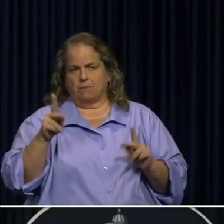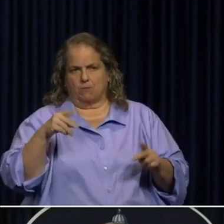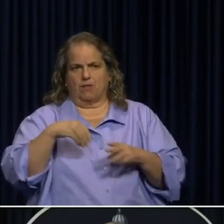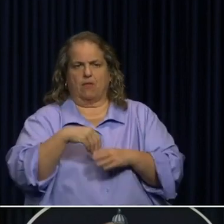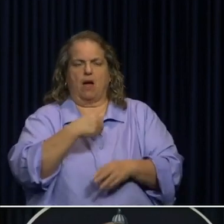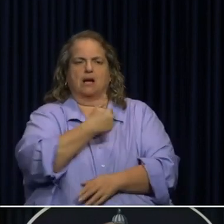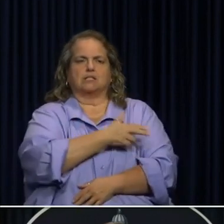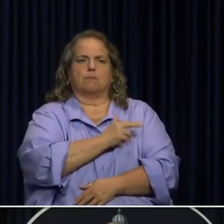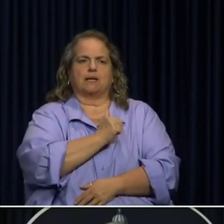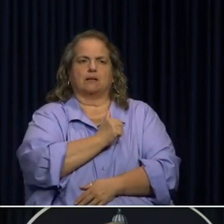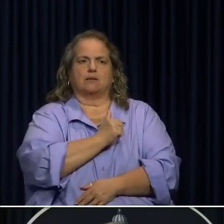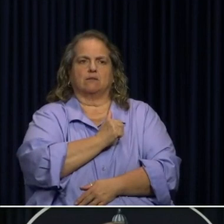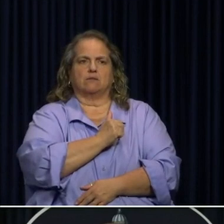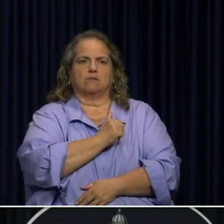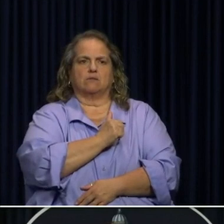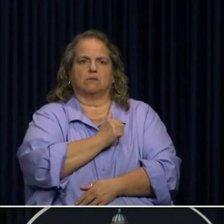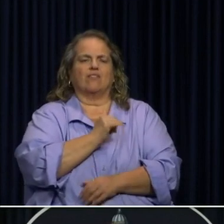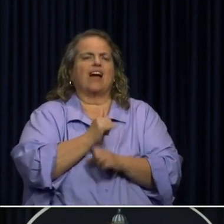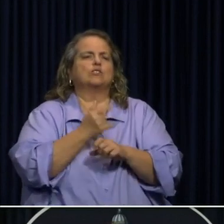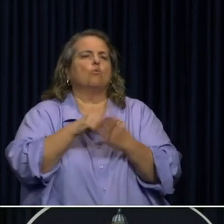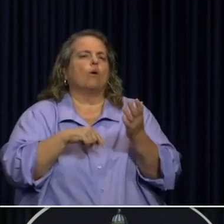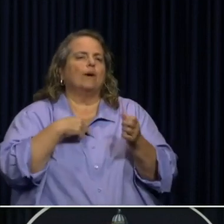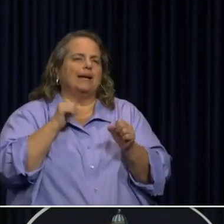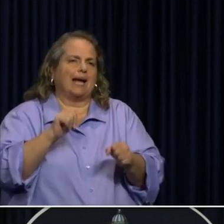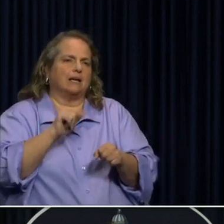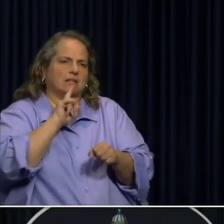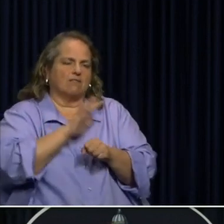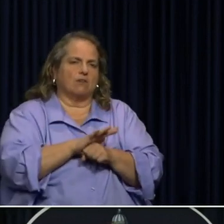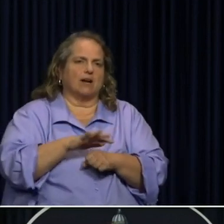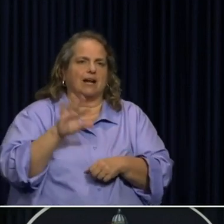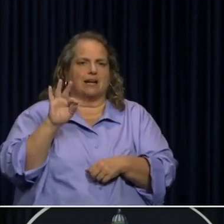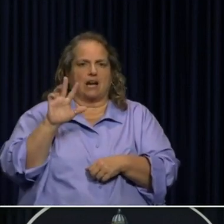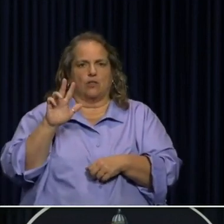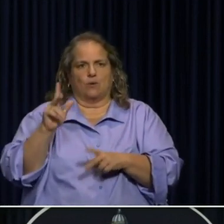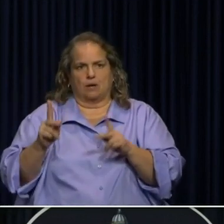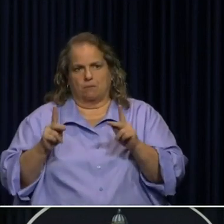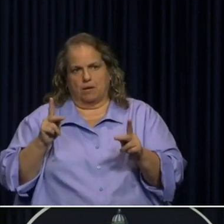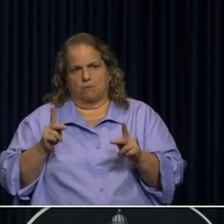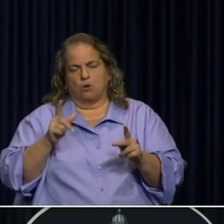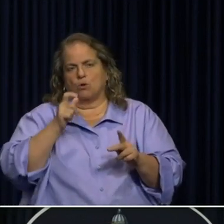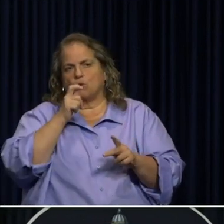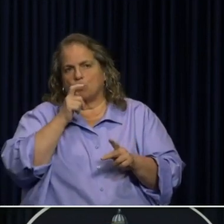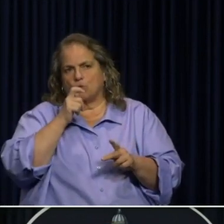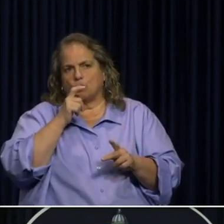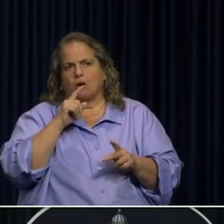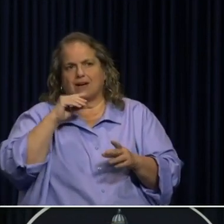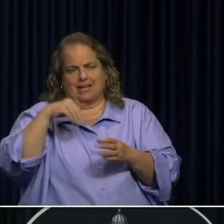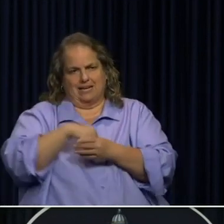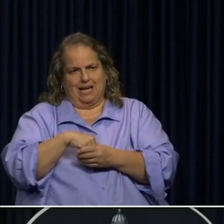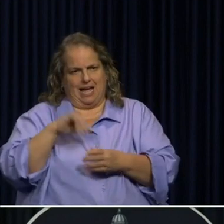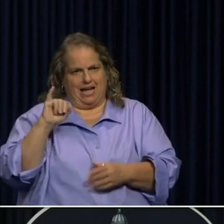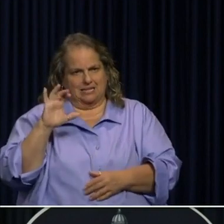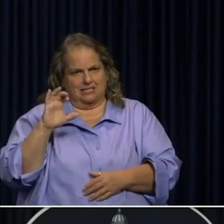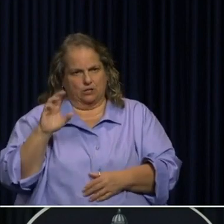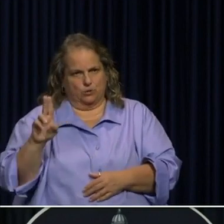and these are at least numbers. This is what we can confirm. And 93 people that are in